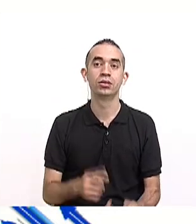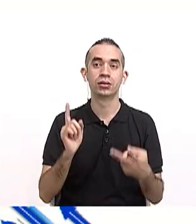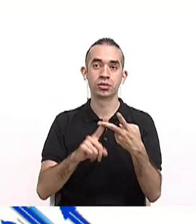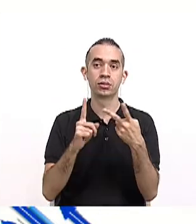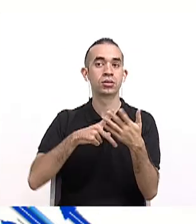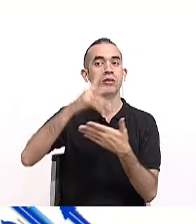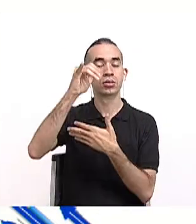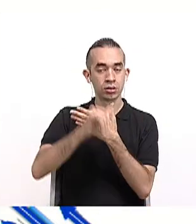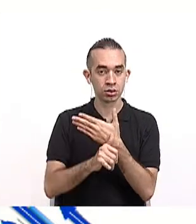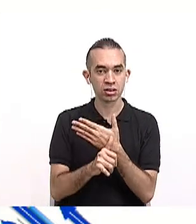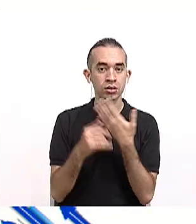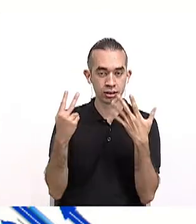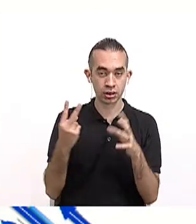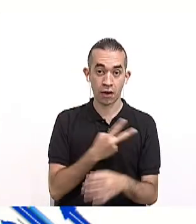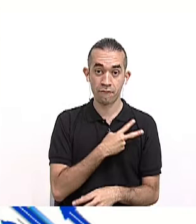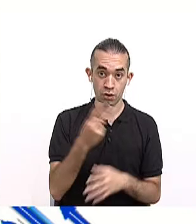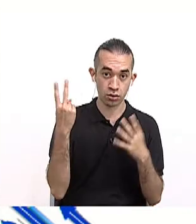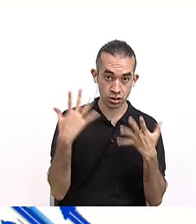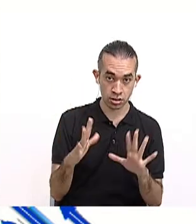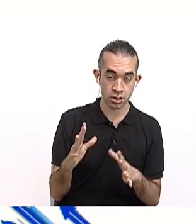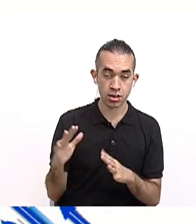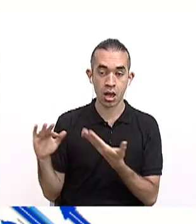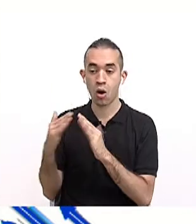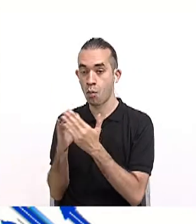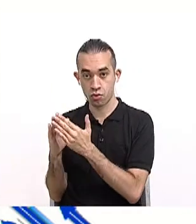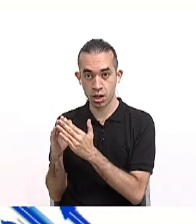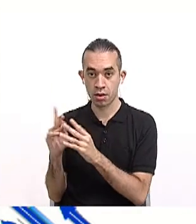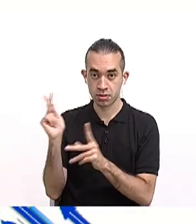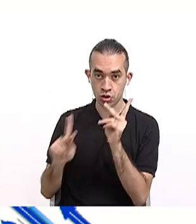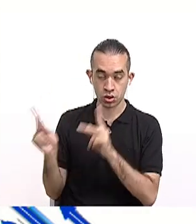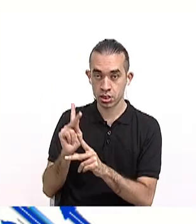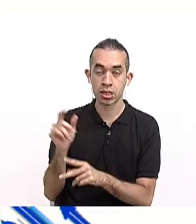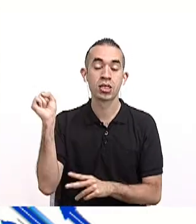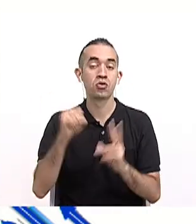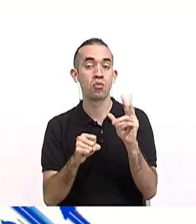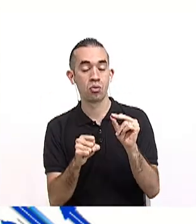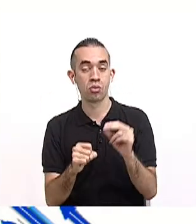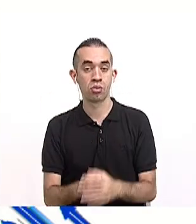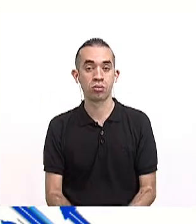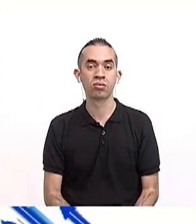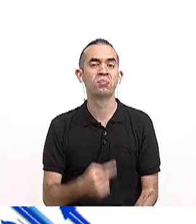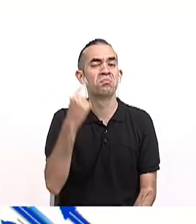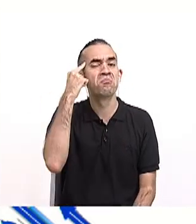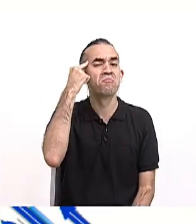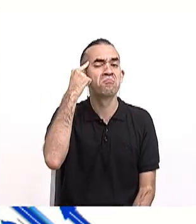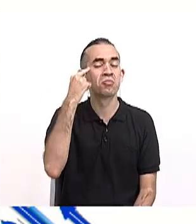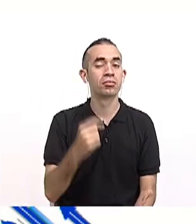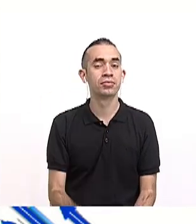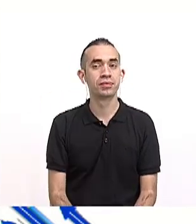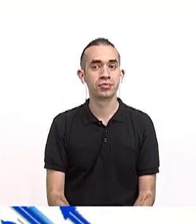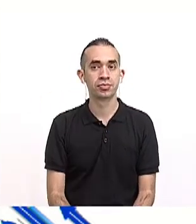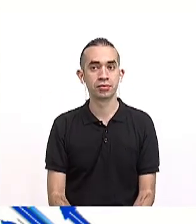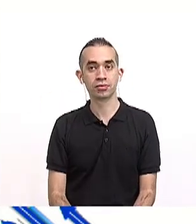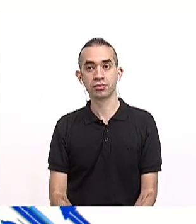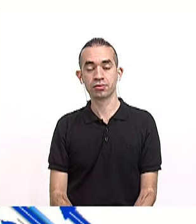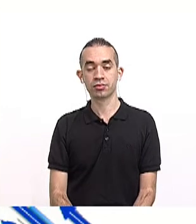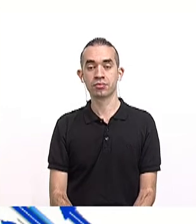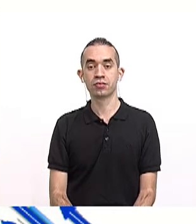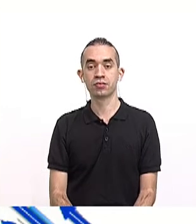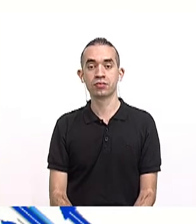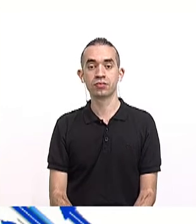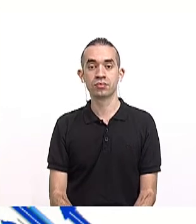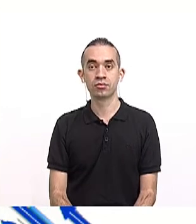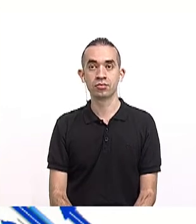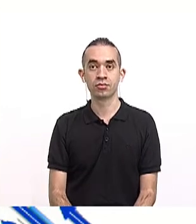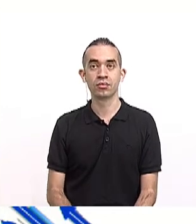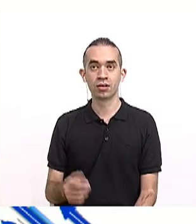out by volunteers and members of the community. Yes or no? What do you think? And that is actually in